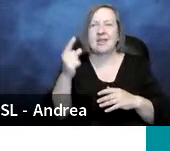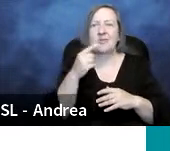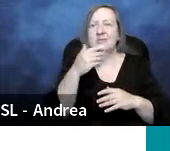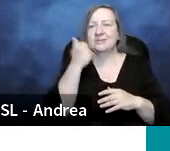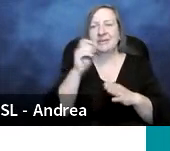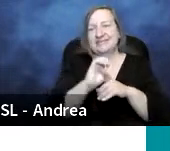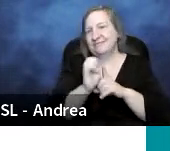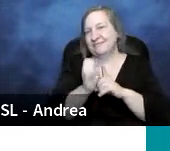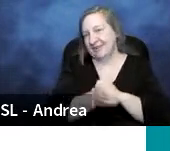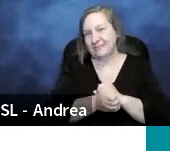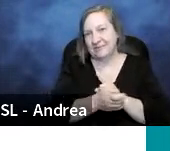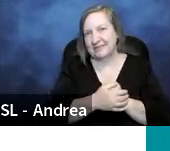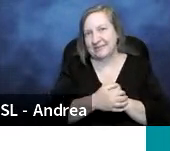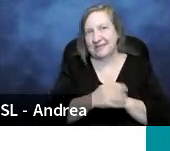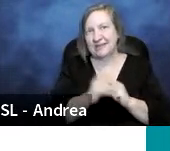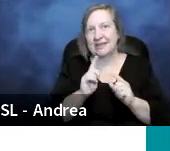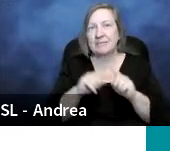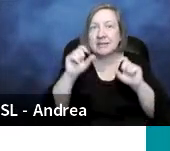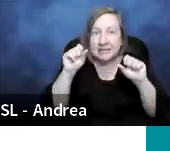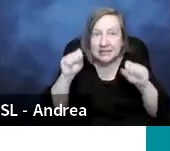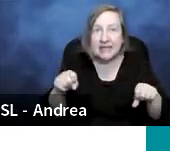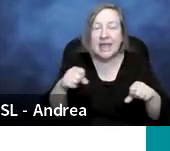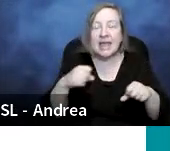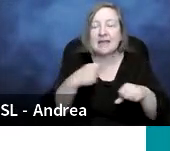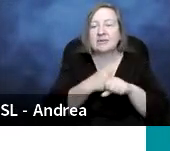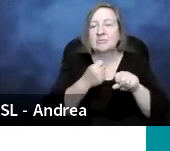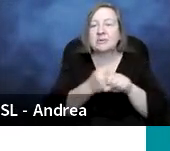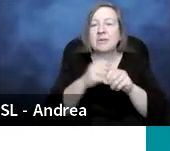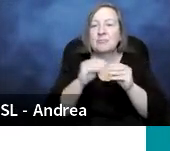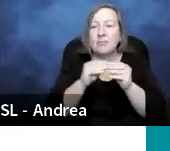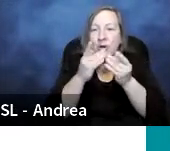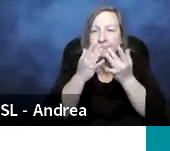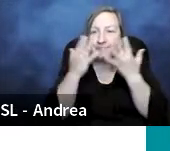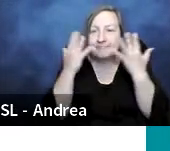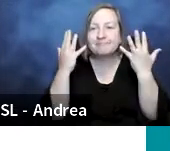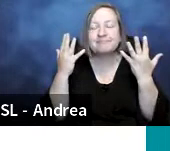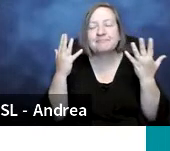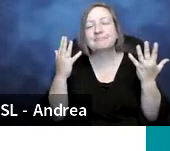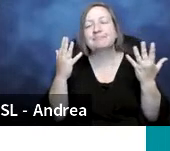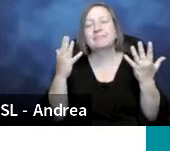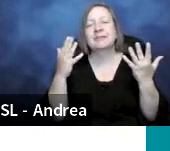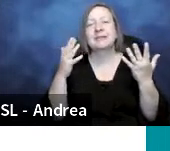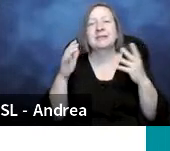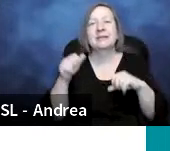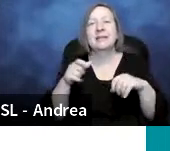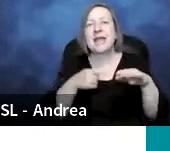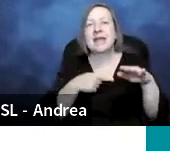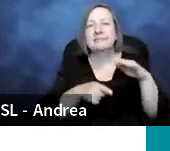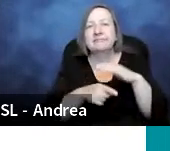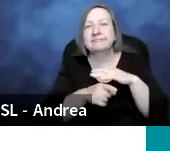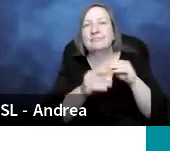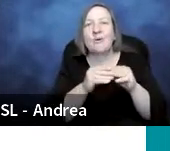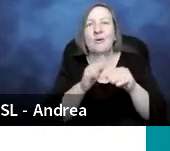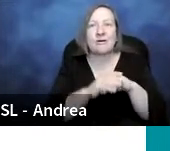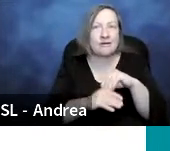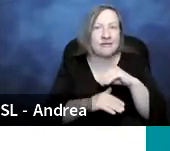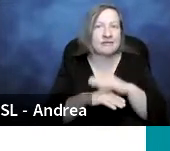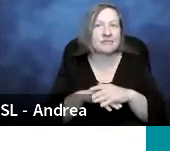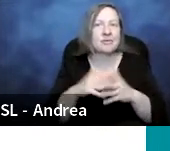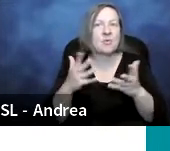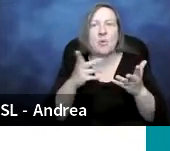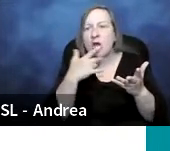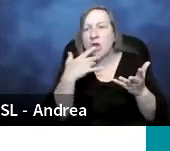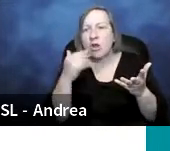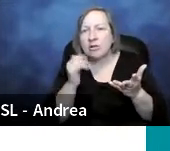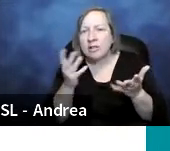environment, but they can be made into one that's at least navigable and comfortable. What would that look